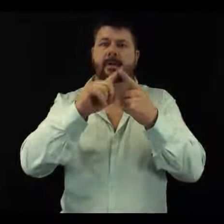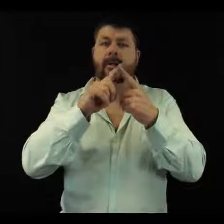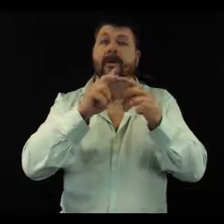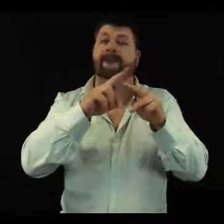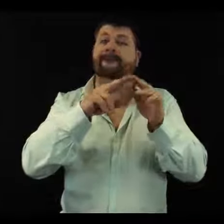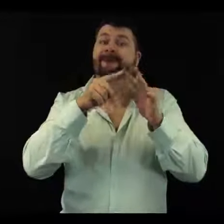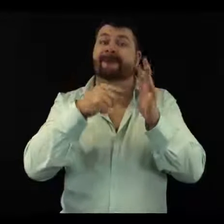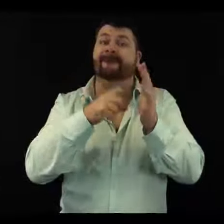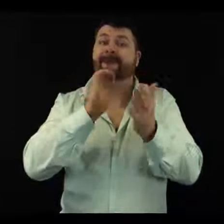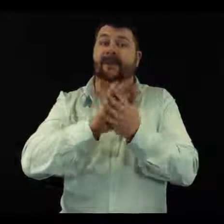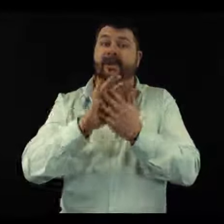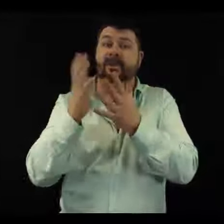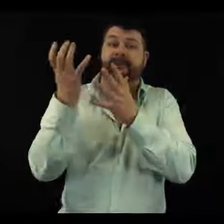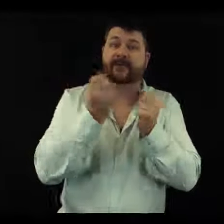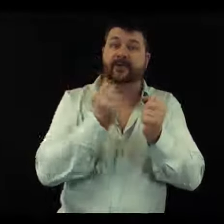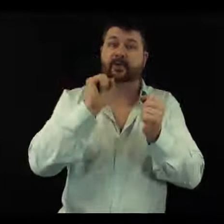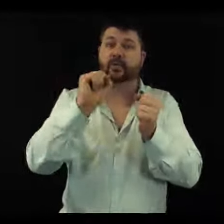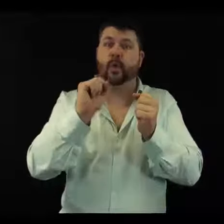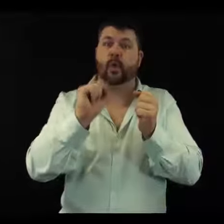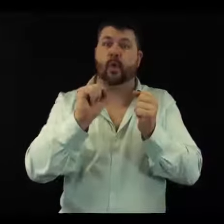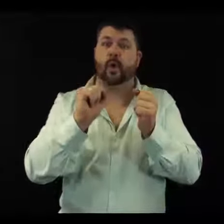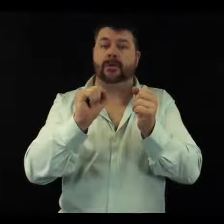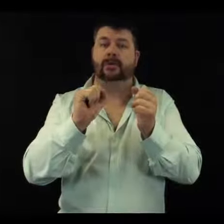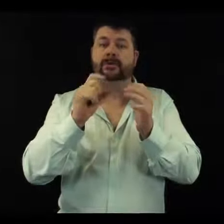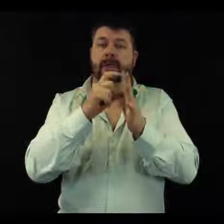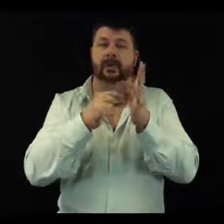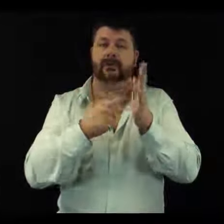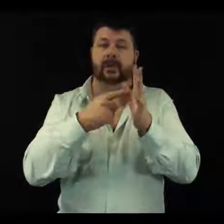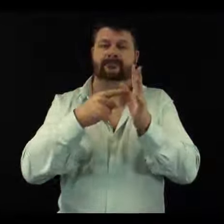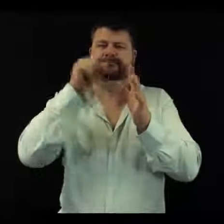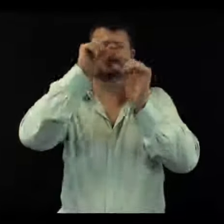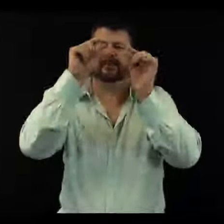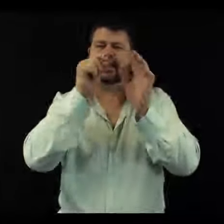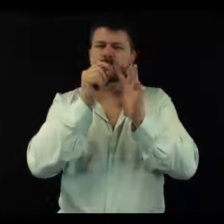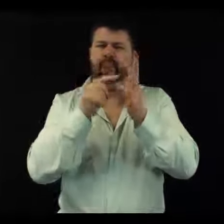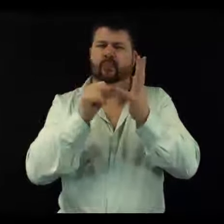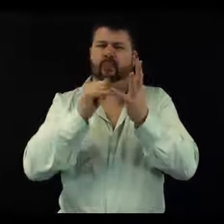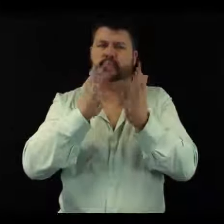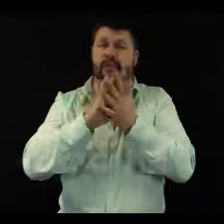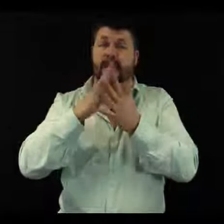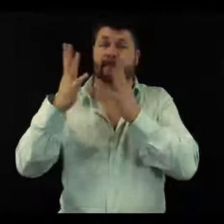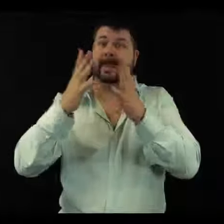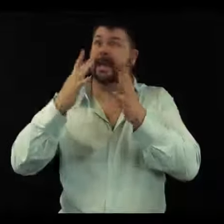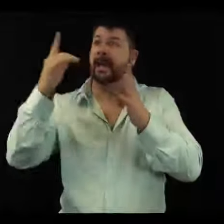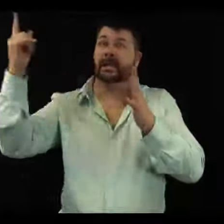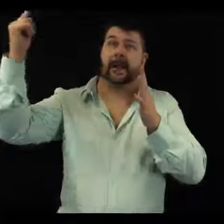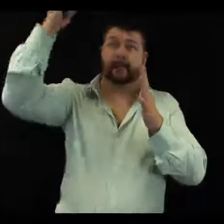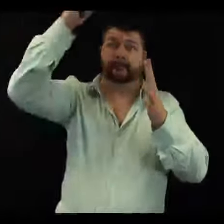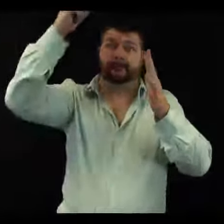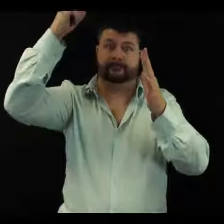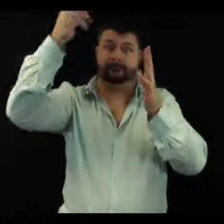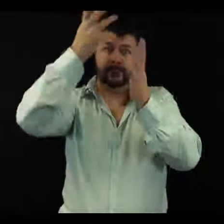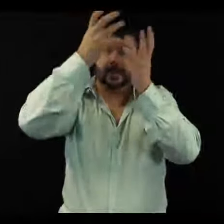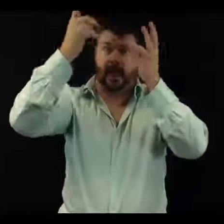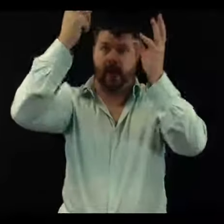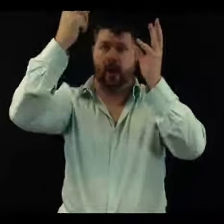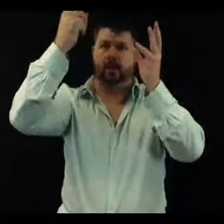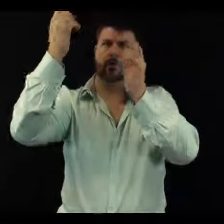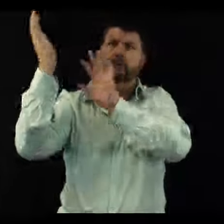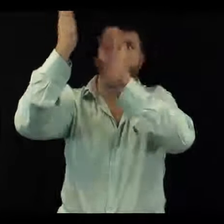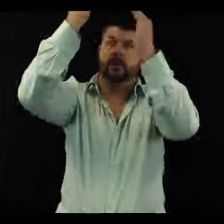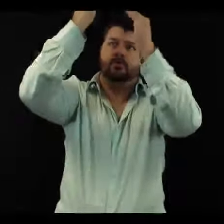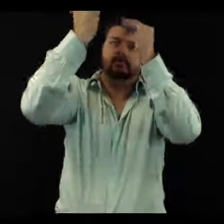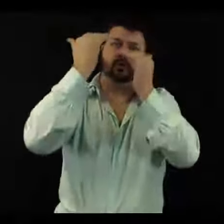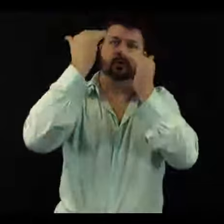Data tells your iPad how often to check for new email when connected to the internet. Tap on Fetch New Data. Top of the list is